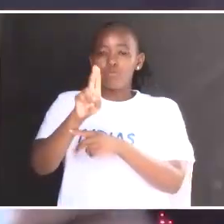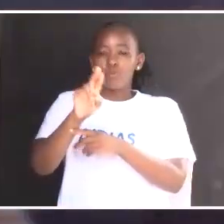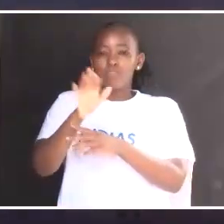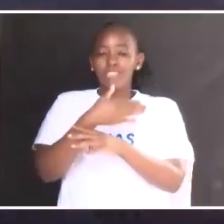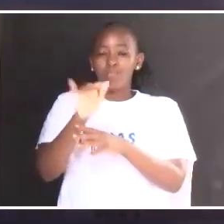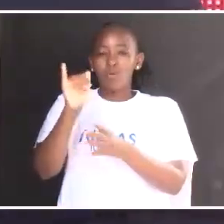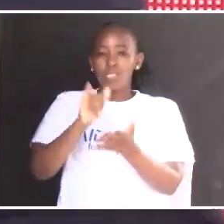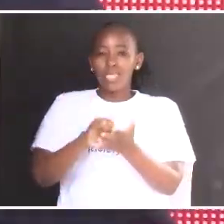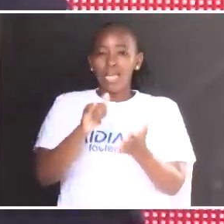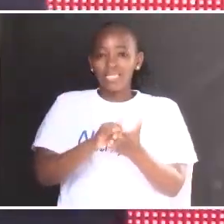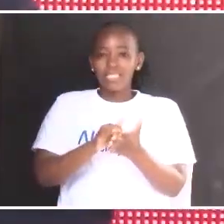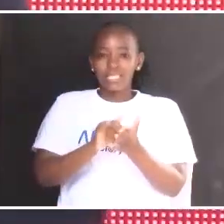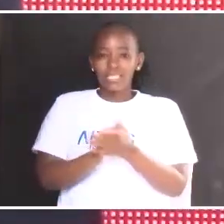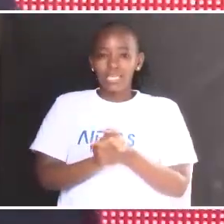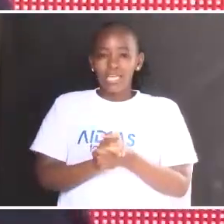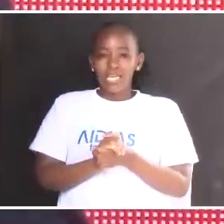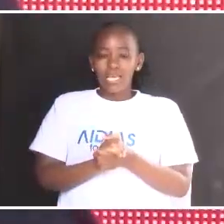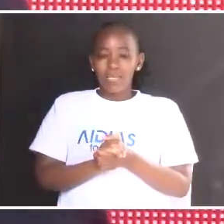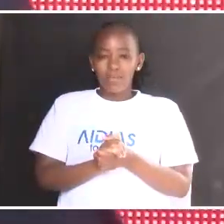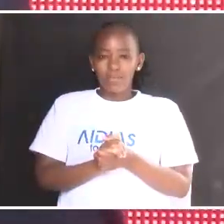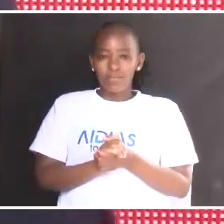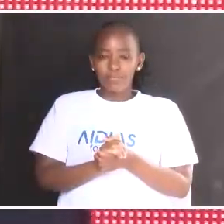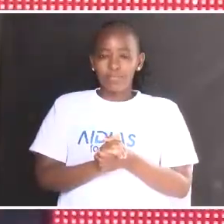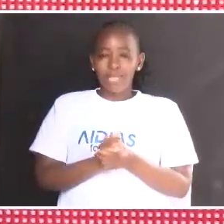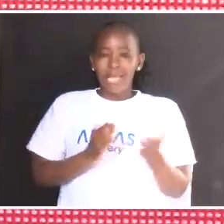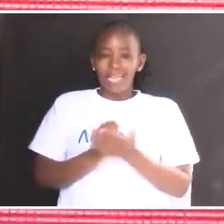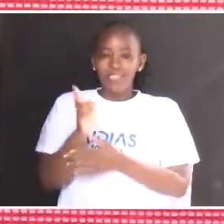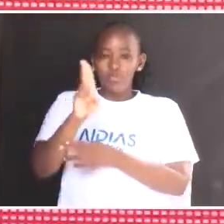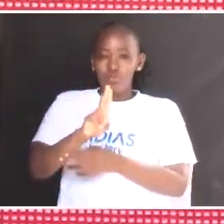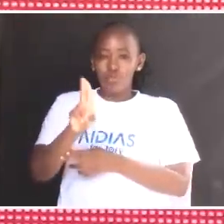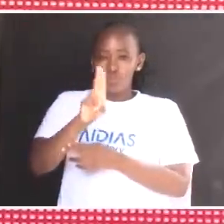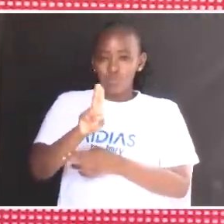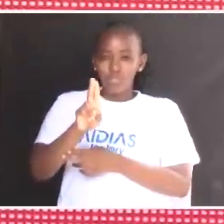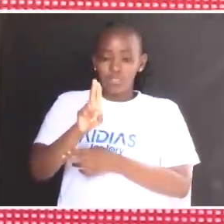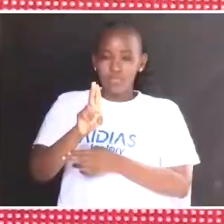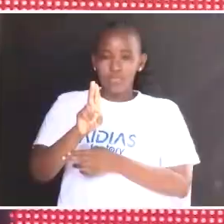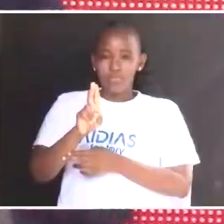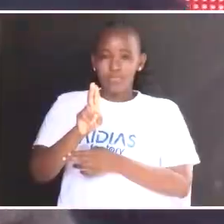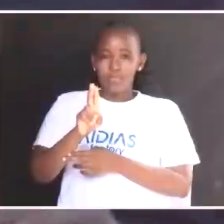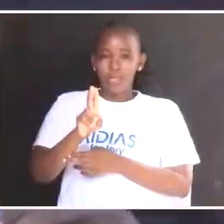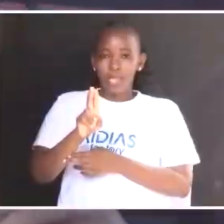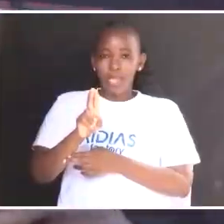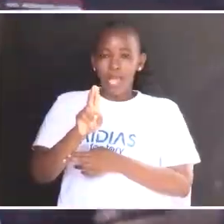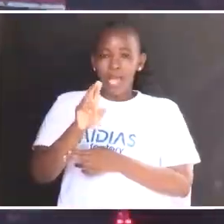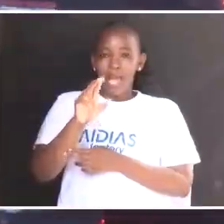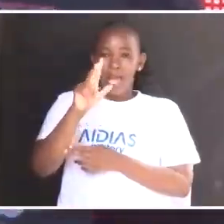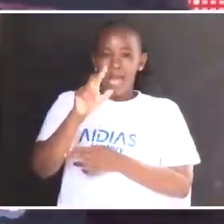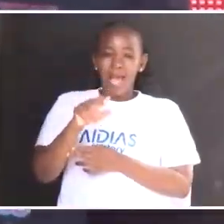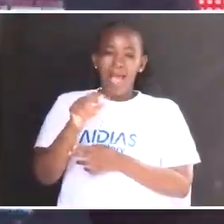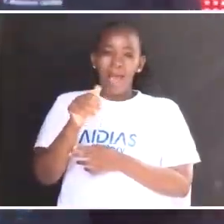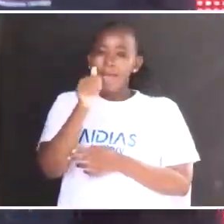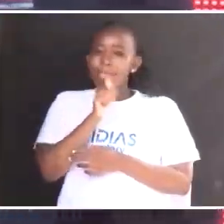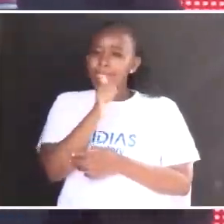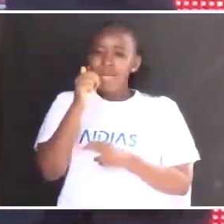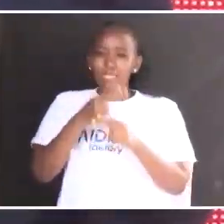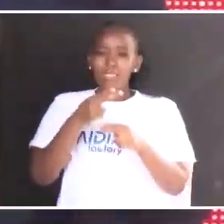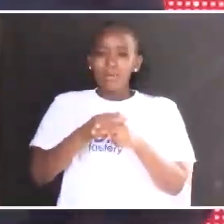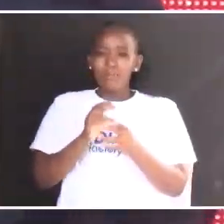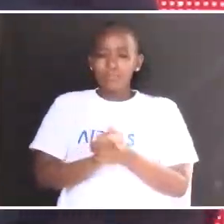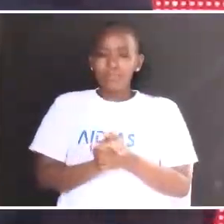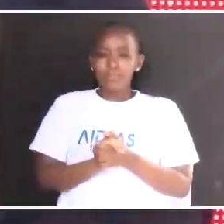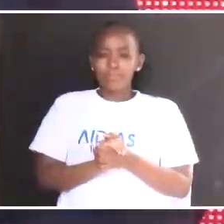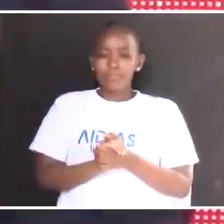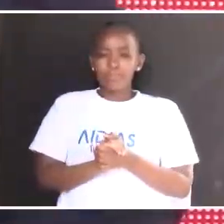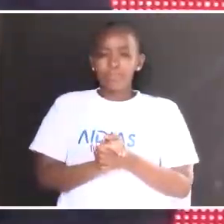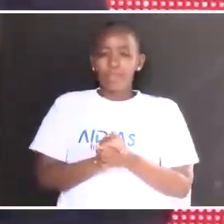in that way. Right to use a pseudonym, stage name, utaweza tumia your pseudonym,